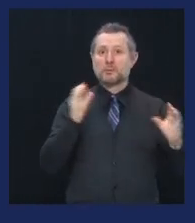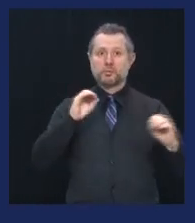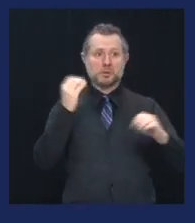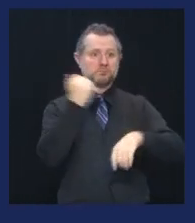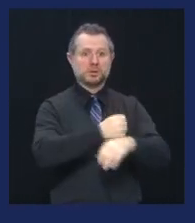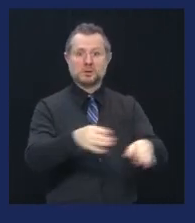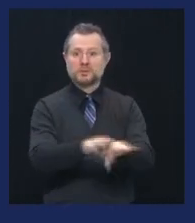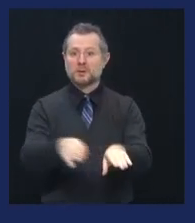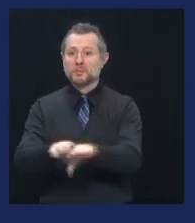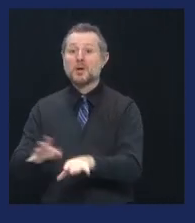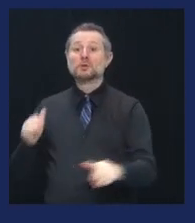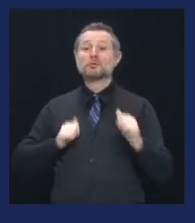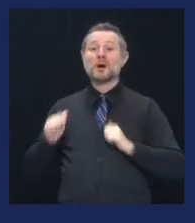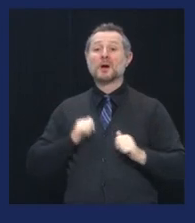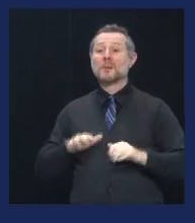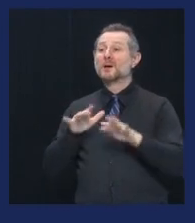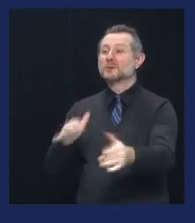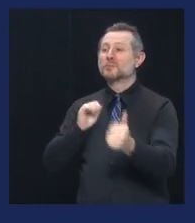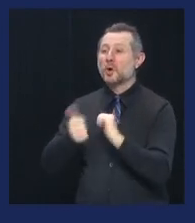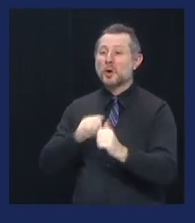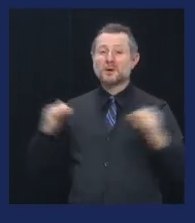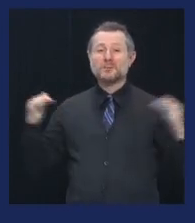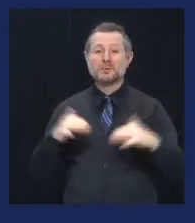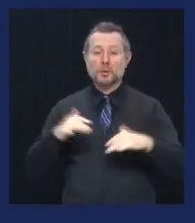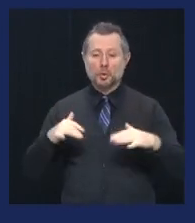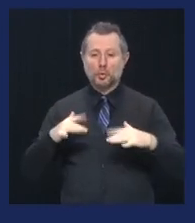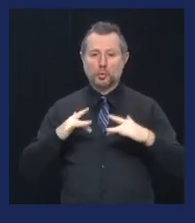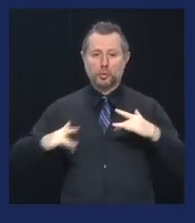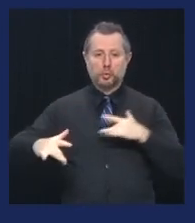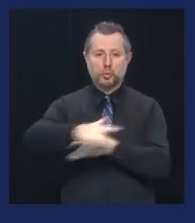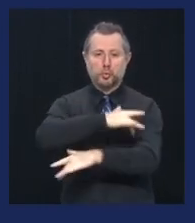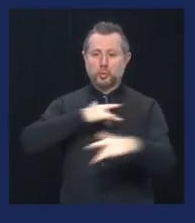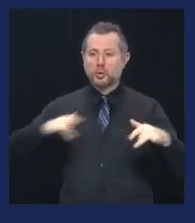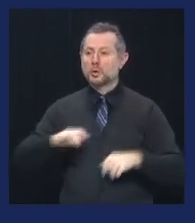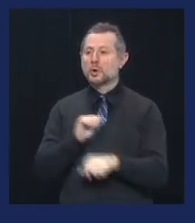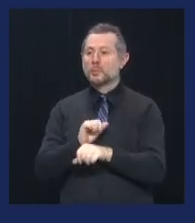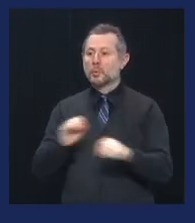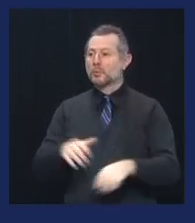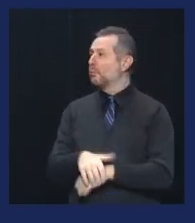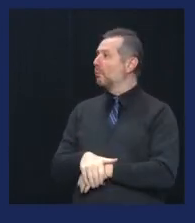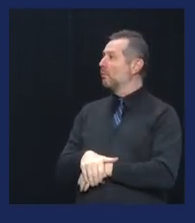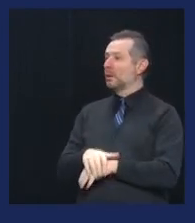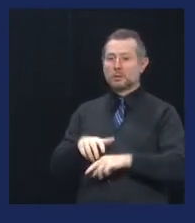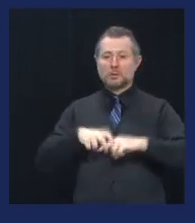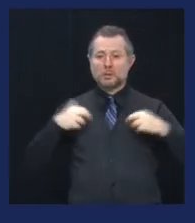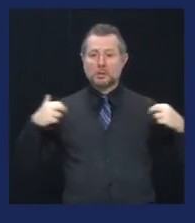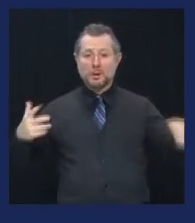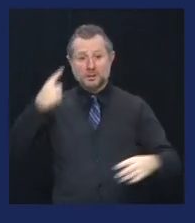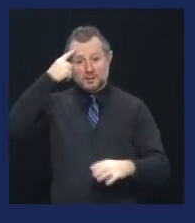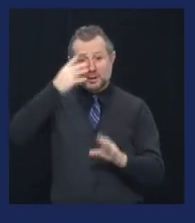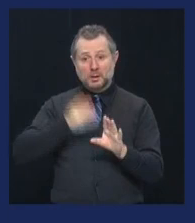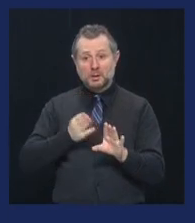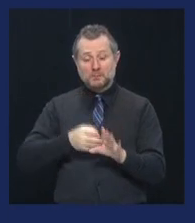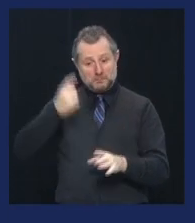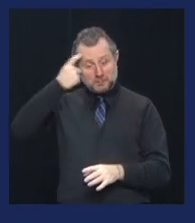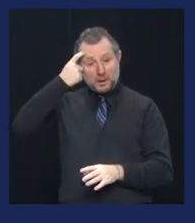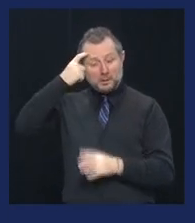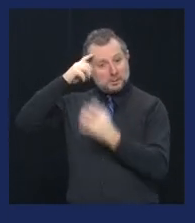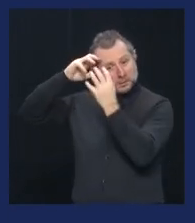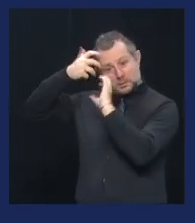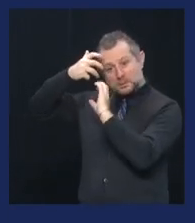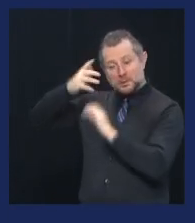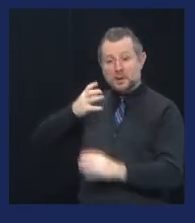empty. People will remain out of work with all the psychological as well as financial trauma that entails.